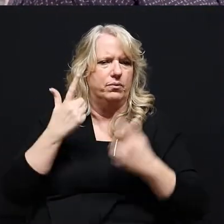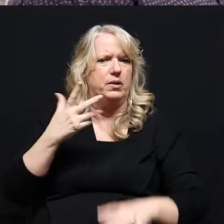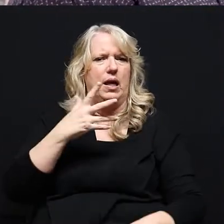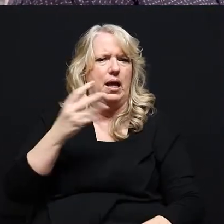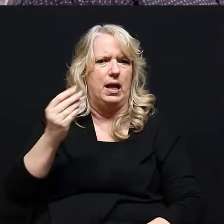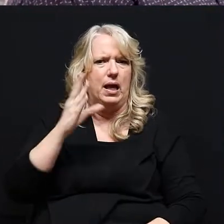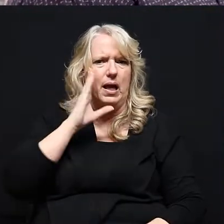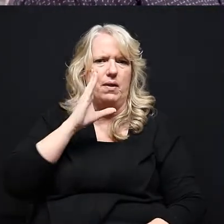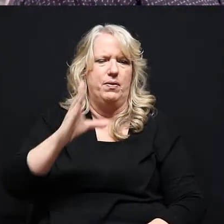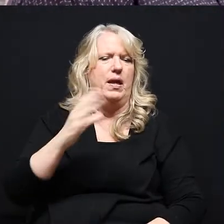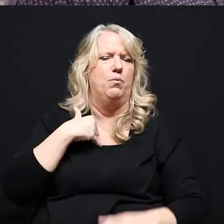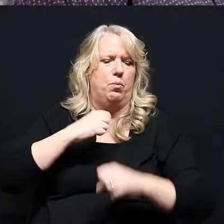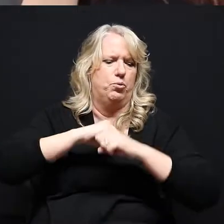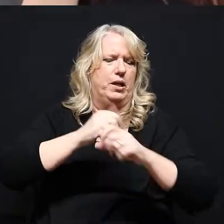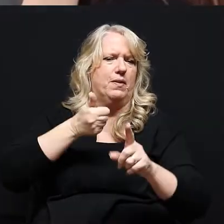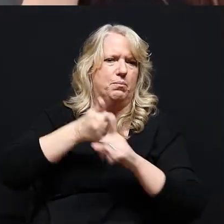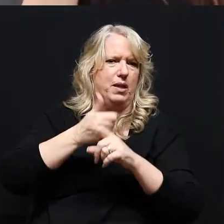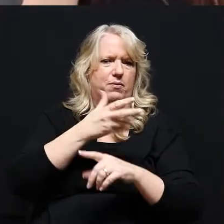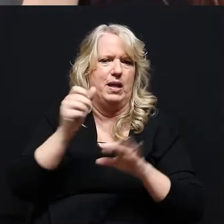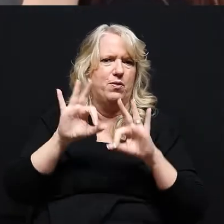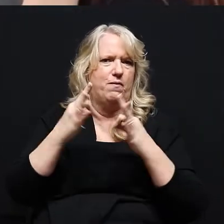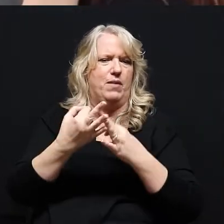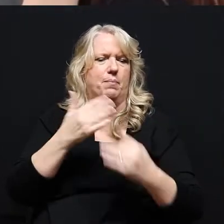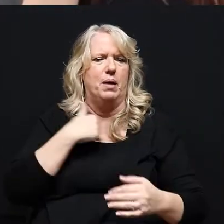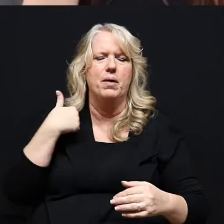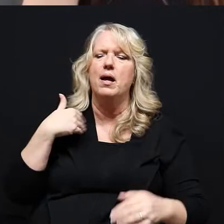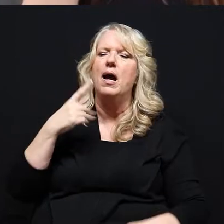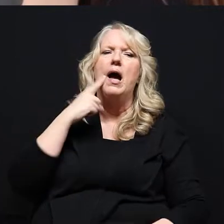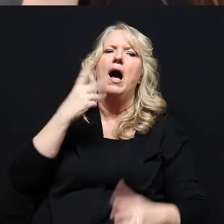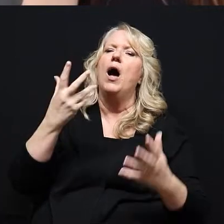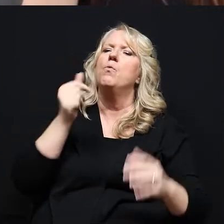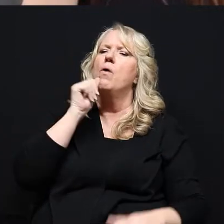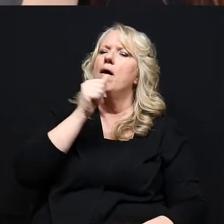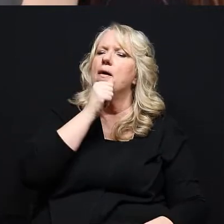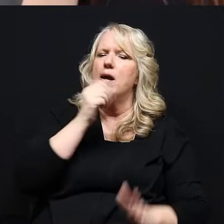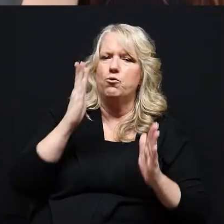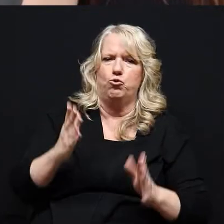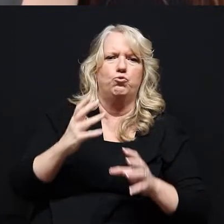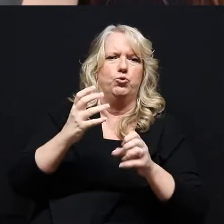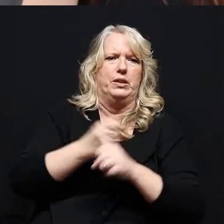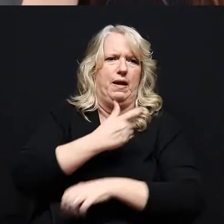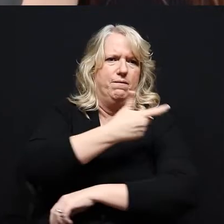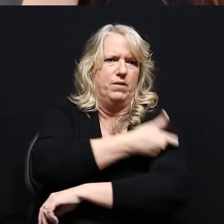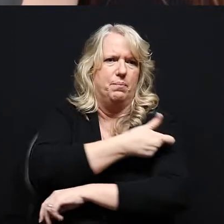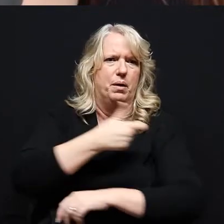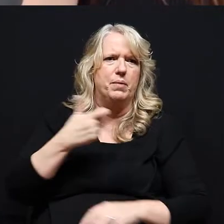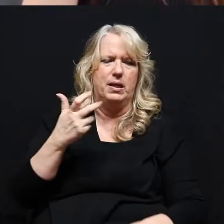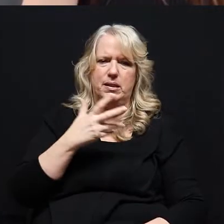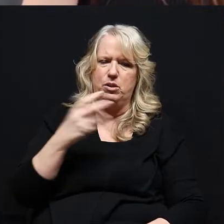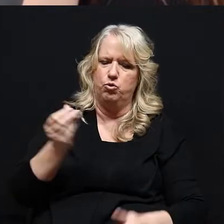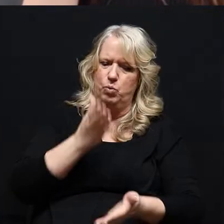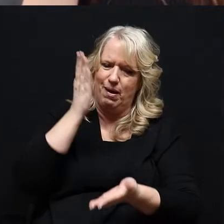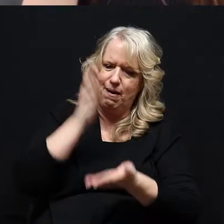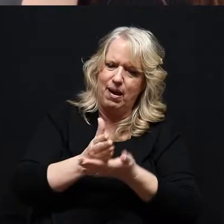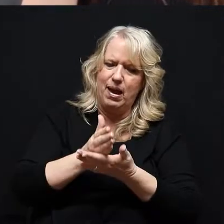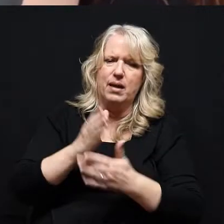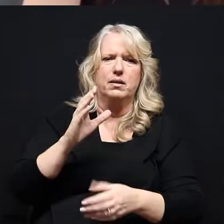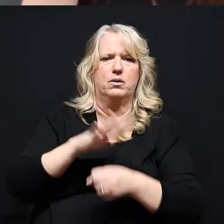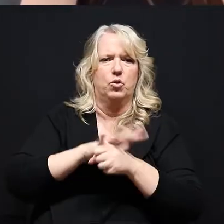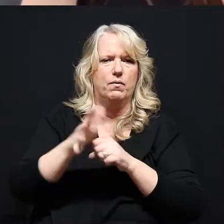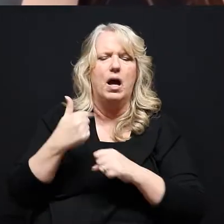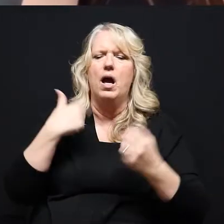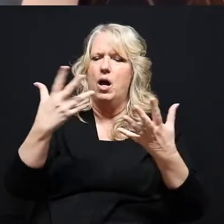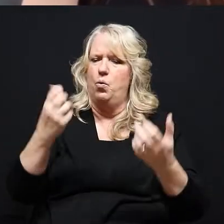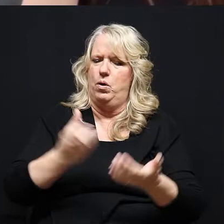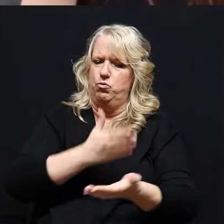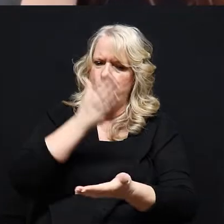protect themselves and their family members. I want Arizonans to get vaccinated so we can end COVID. I want to end